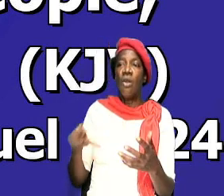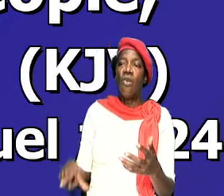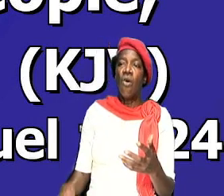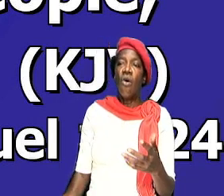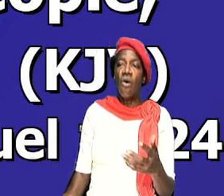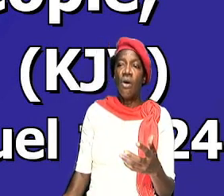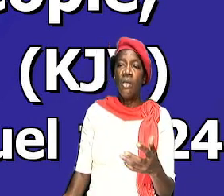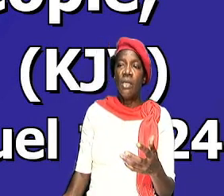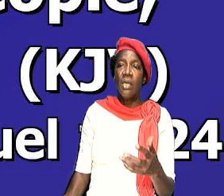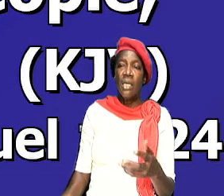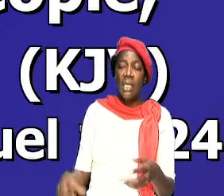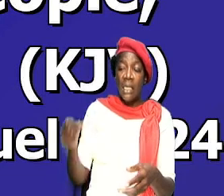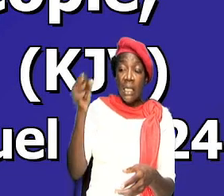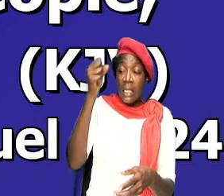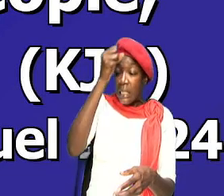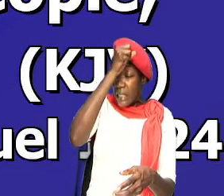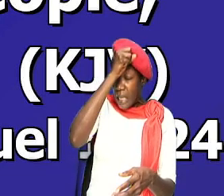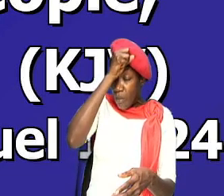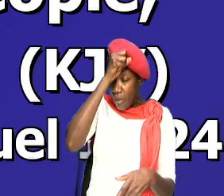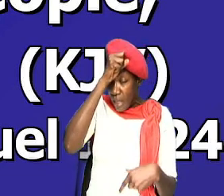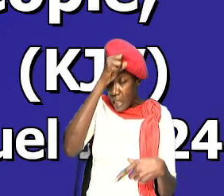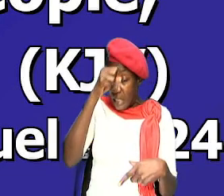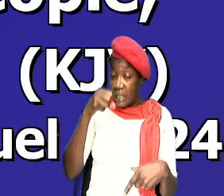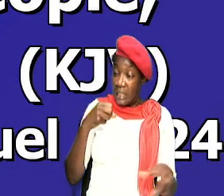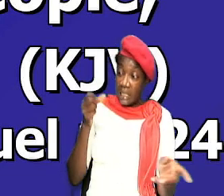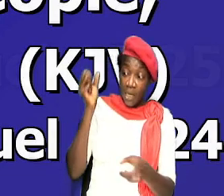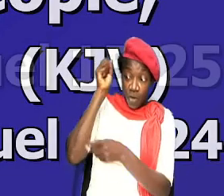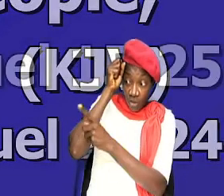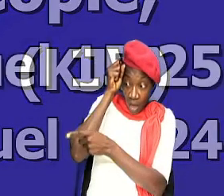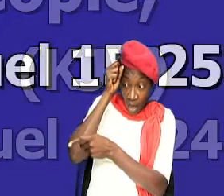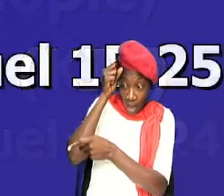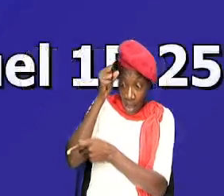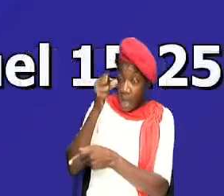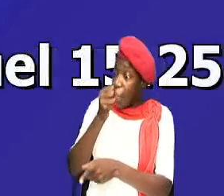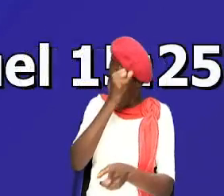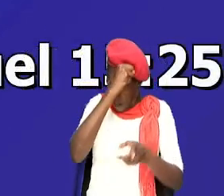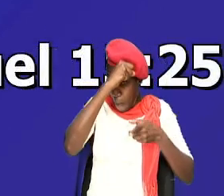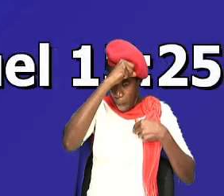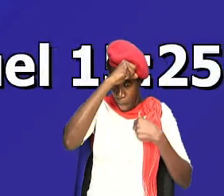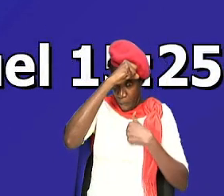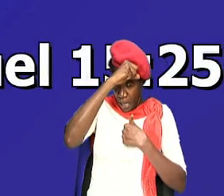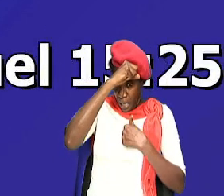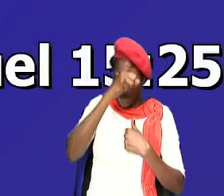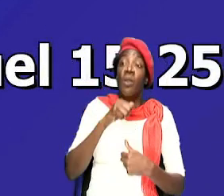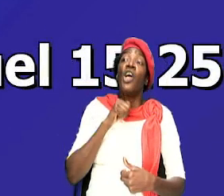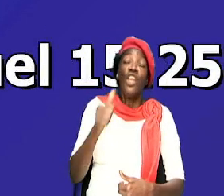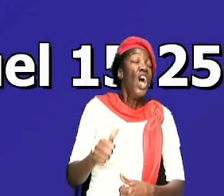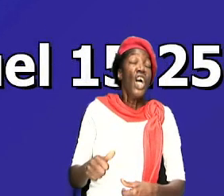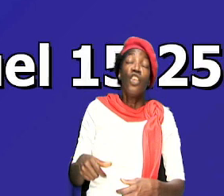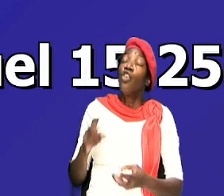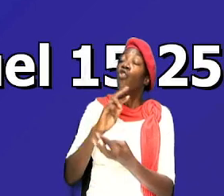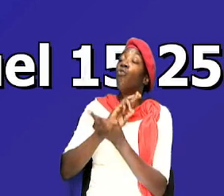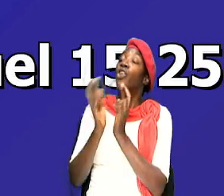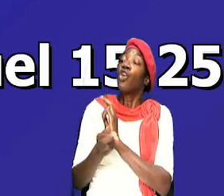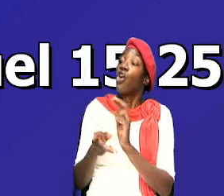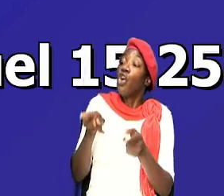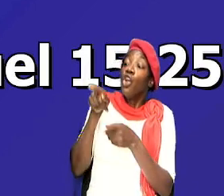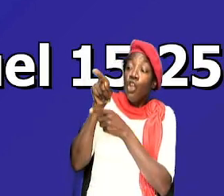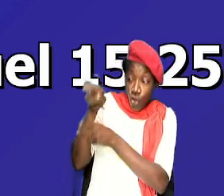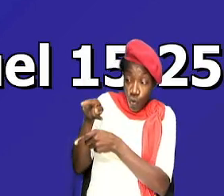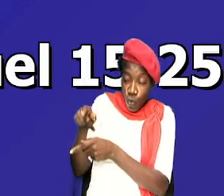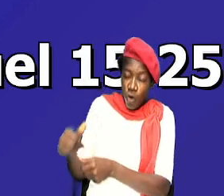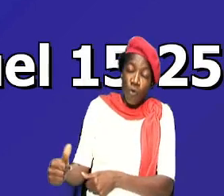And Samuel said unto Saul, I will not return with thee, for thou hast rejected the word of the Lord, and the Lord